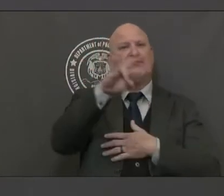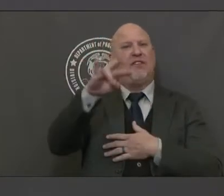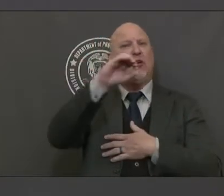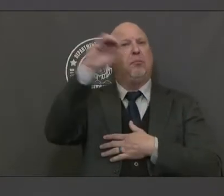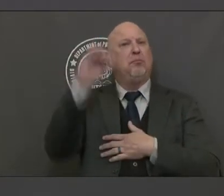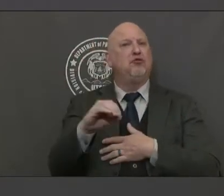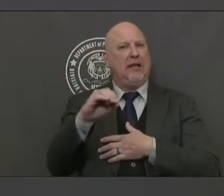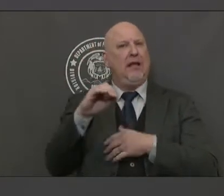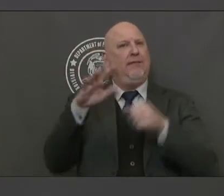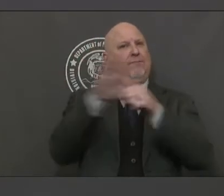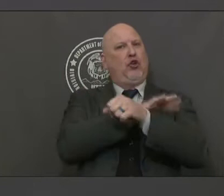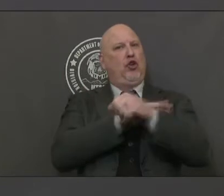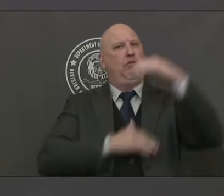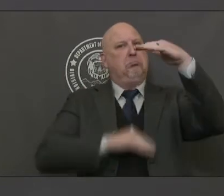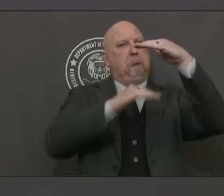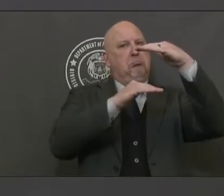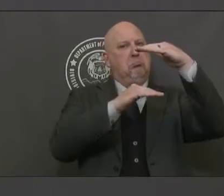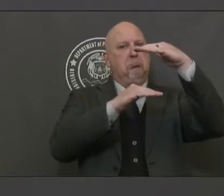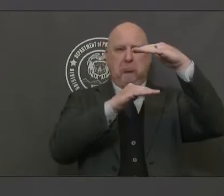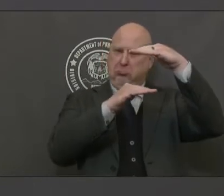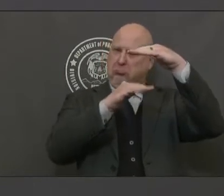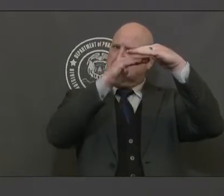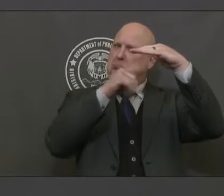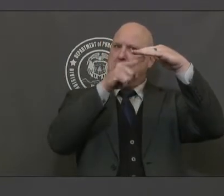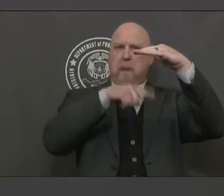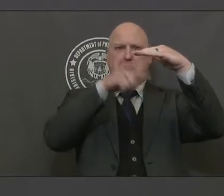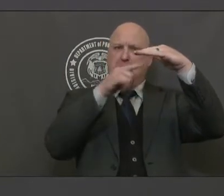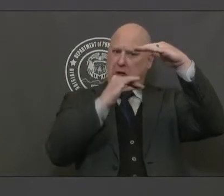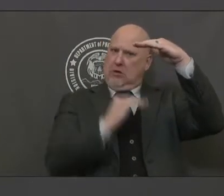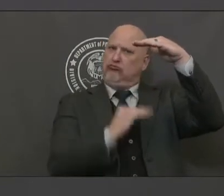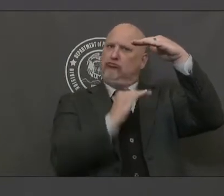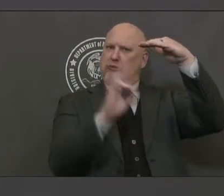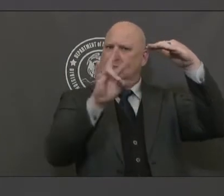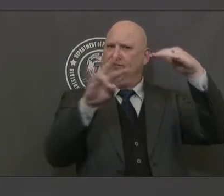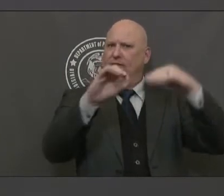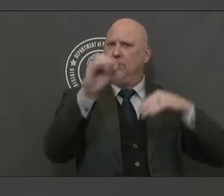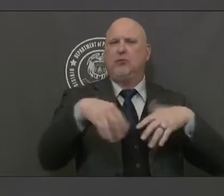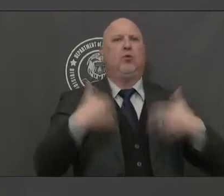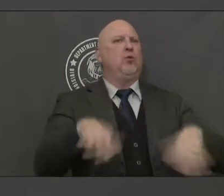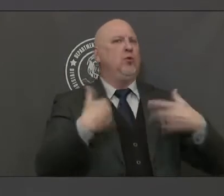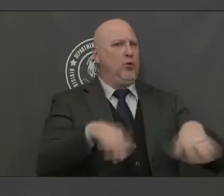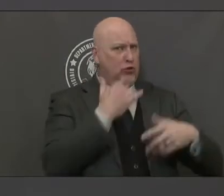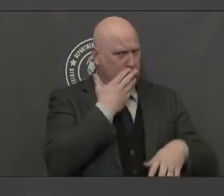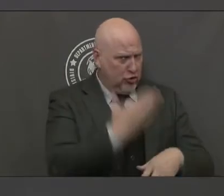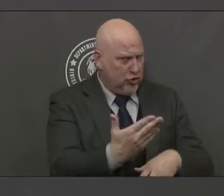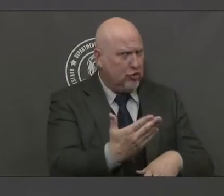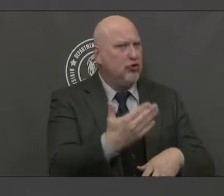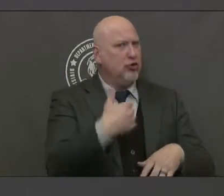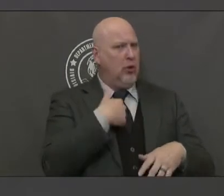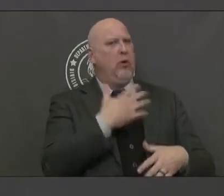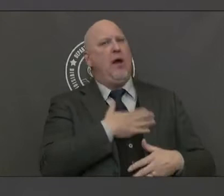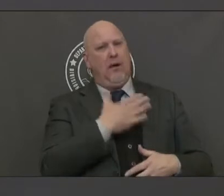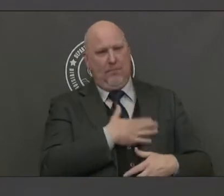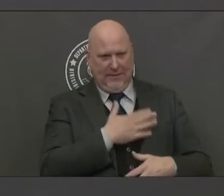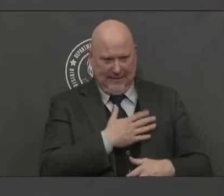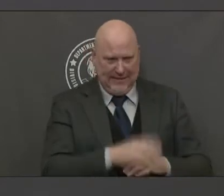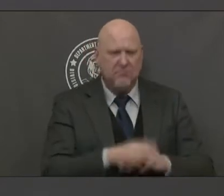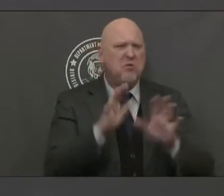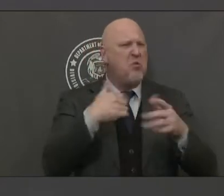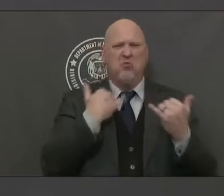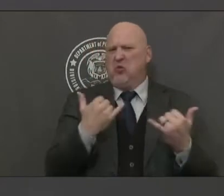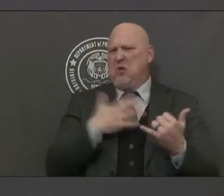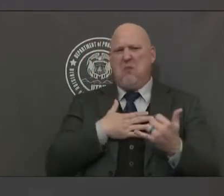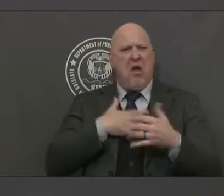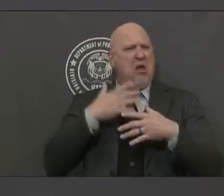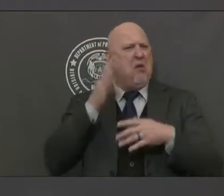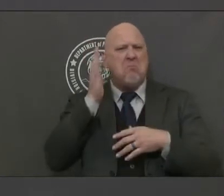those needing care at those ICU centers. I'm going to keep it short so we have time for questions, but I just want to echo the governor's